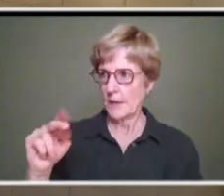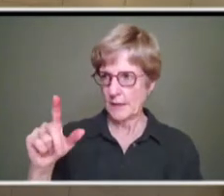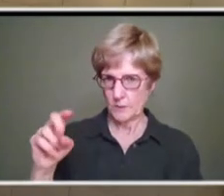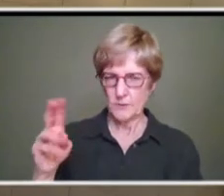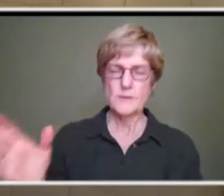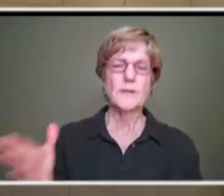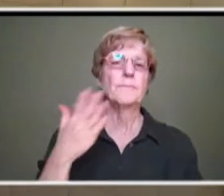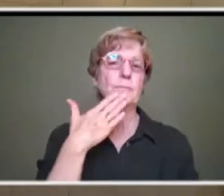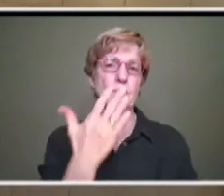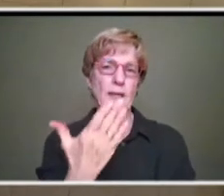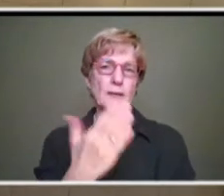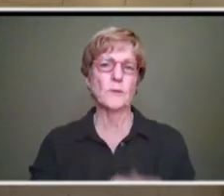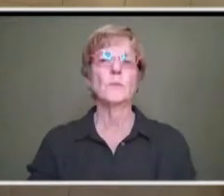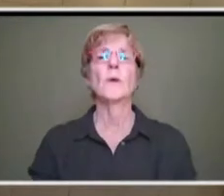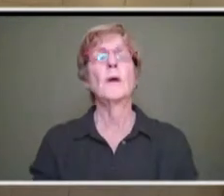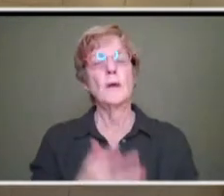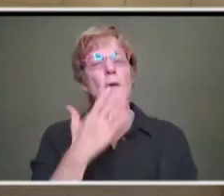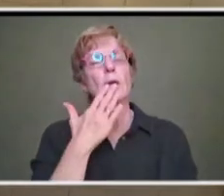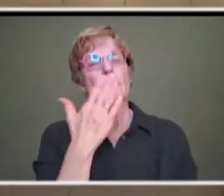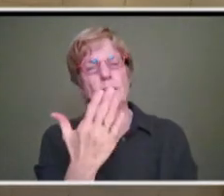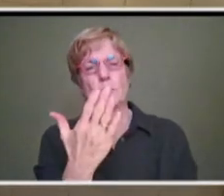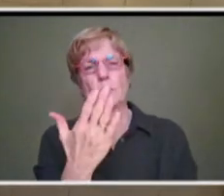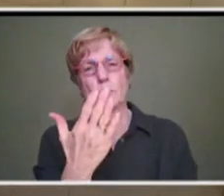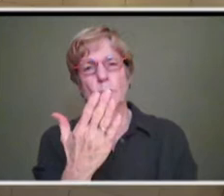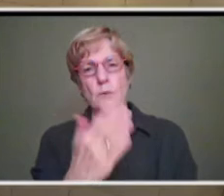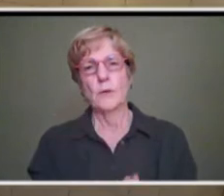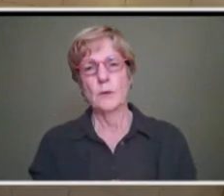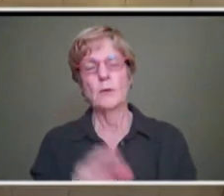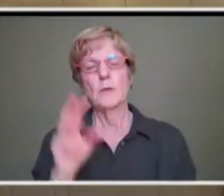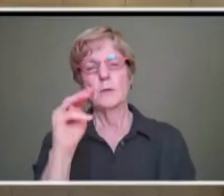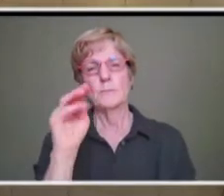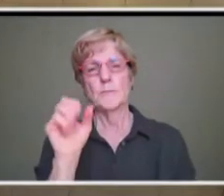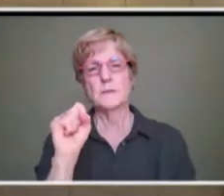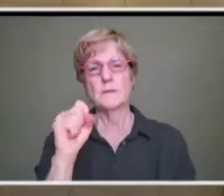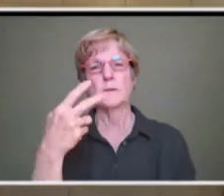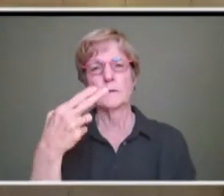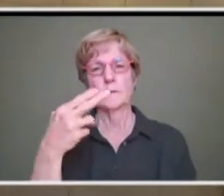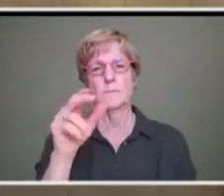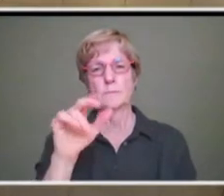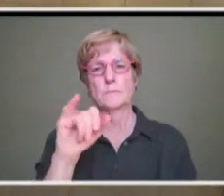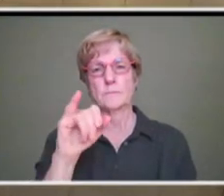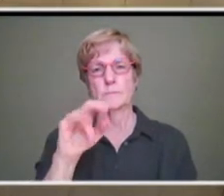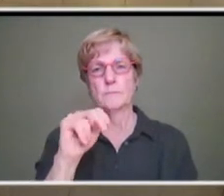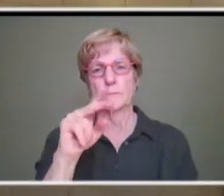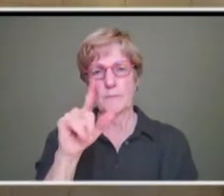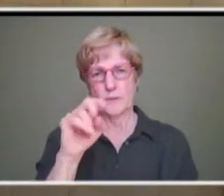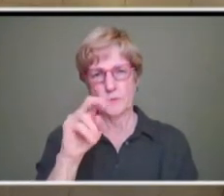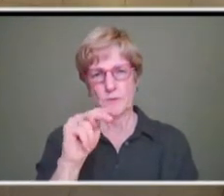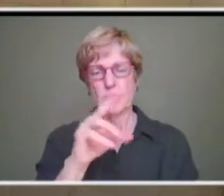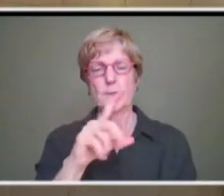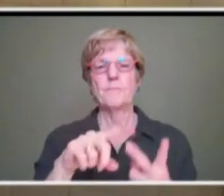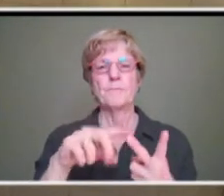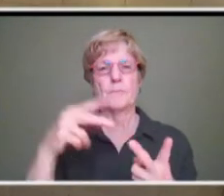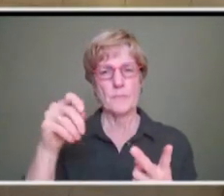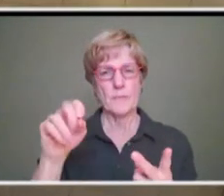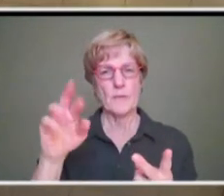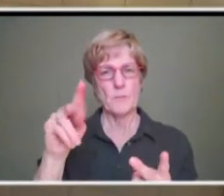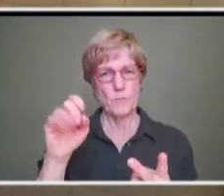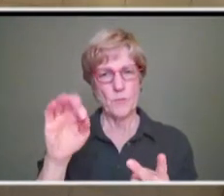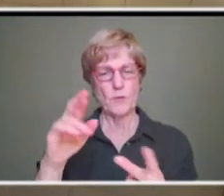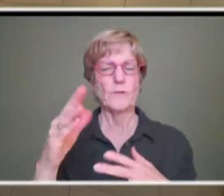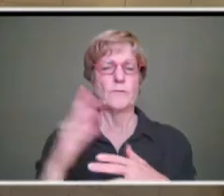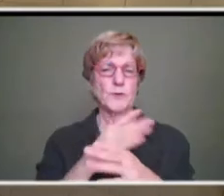you thank you Miss uh Miss Henderson and Miss Parker for sharing your